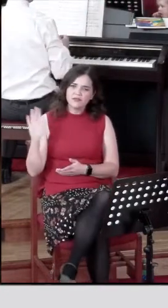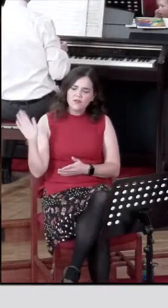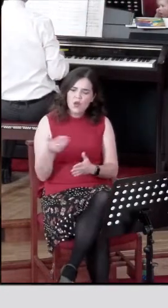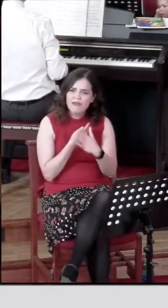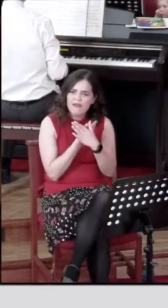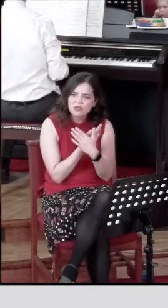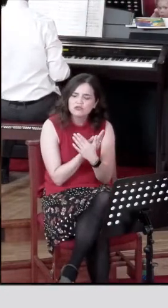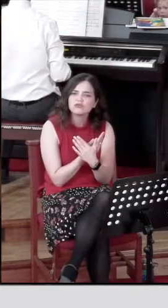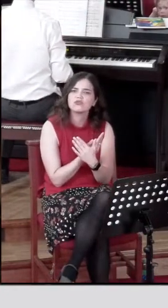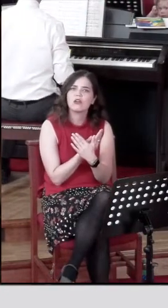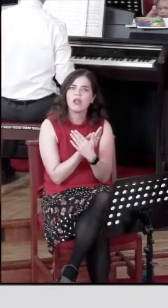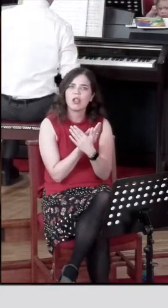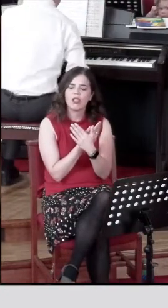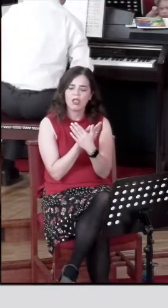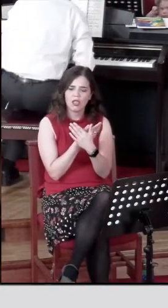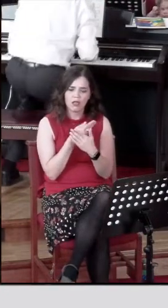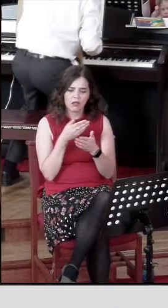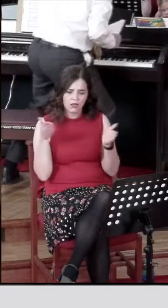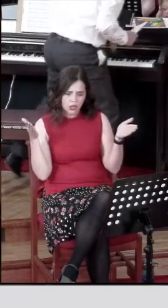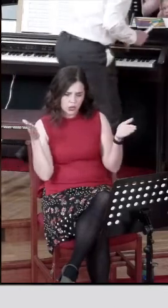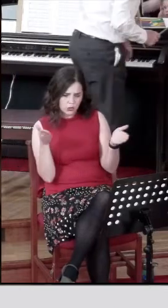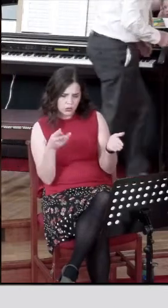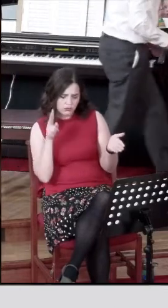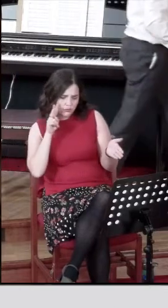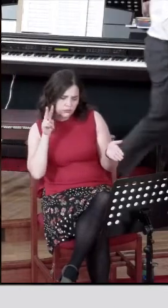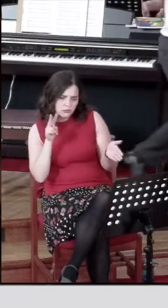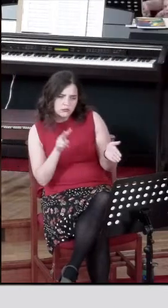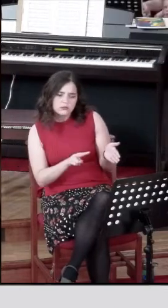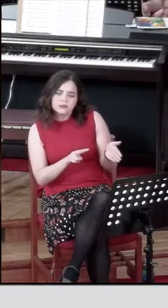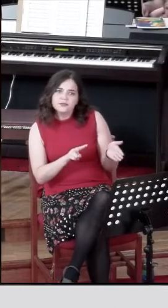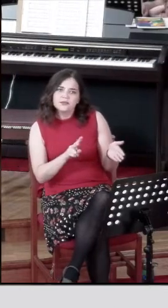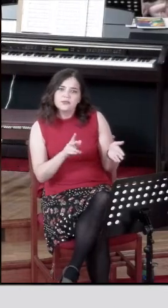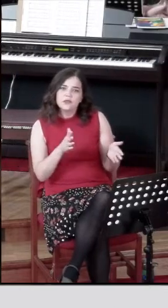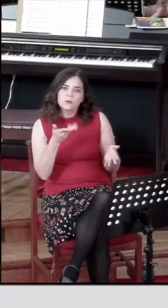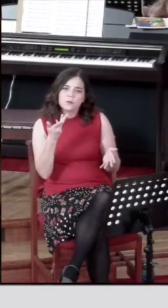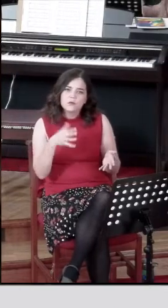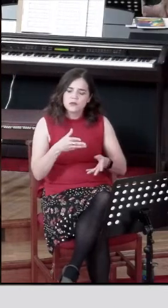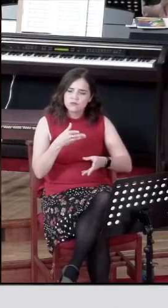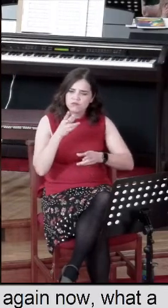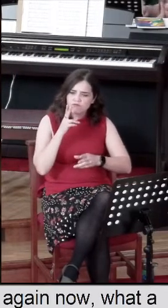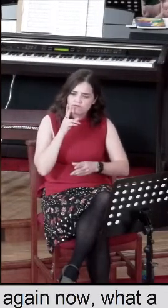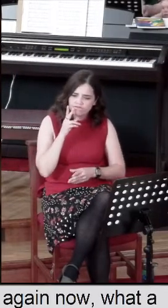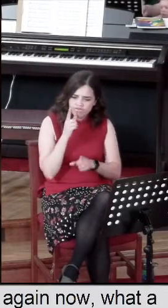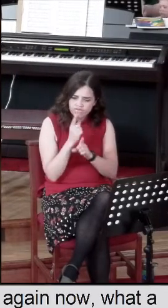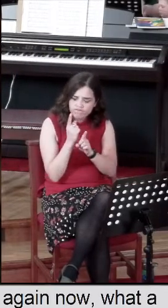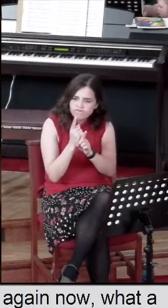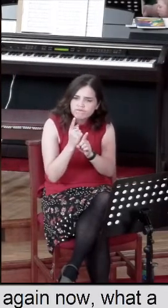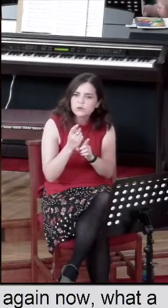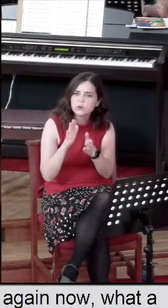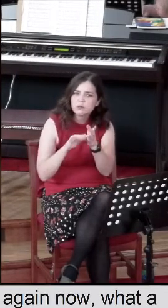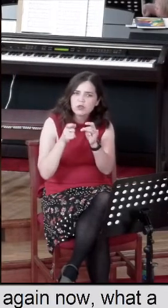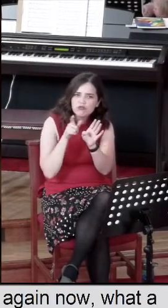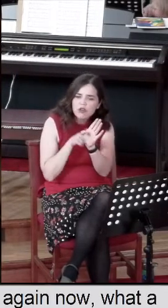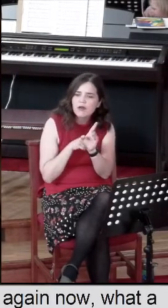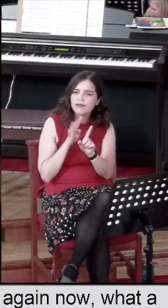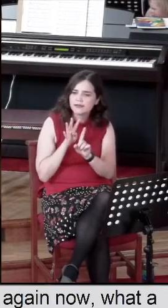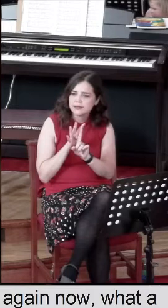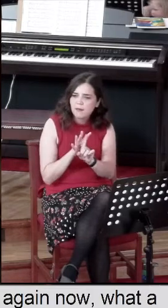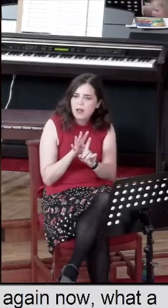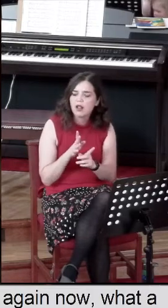Angels at the tomb when they spoke to Mary and the disciples